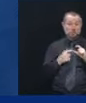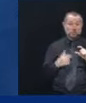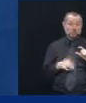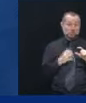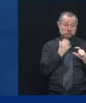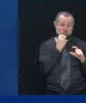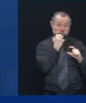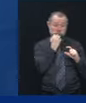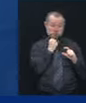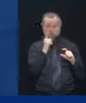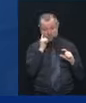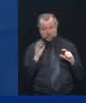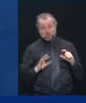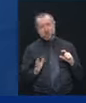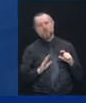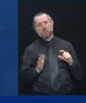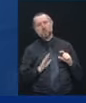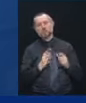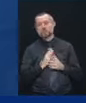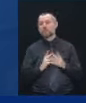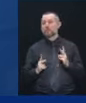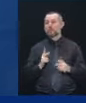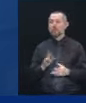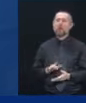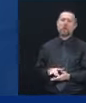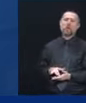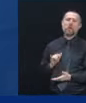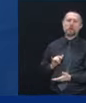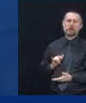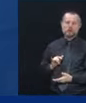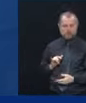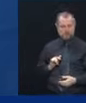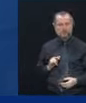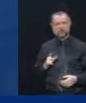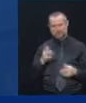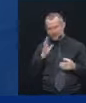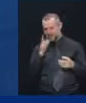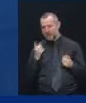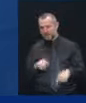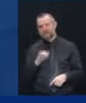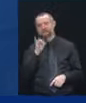be mistakes, there will be inefficiency. We understand that. But